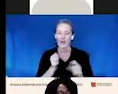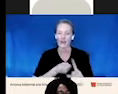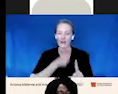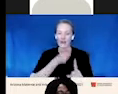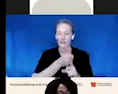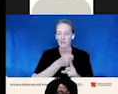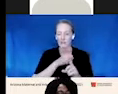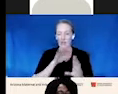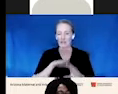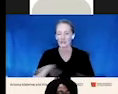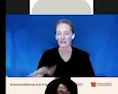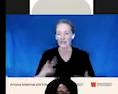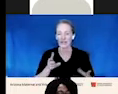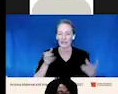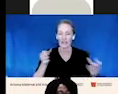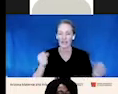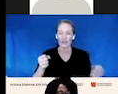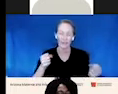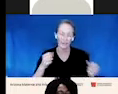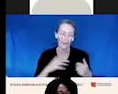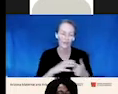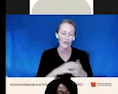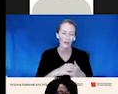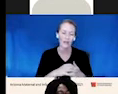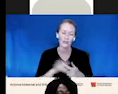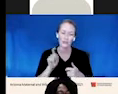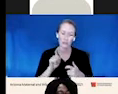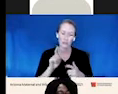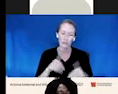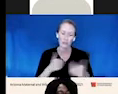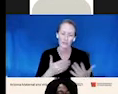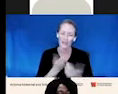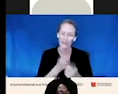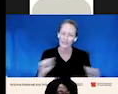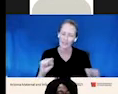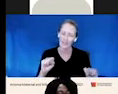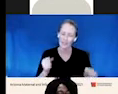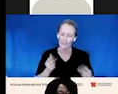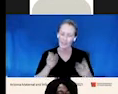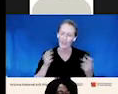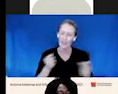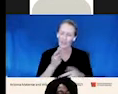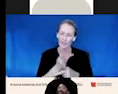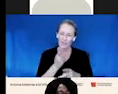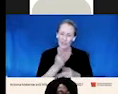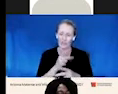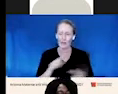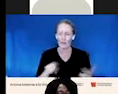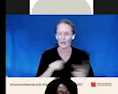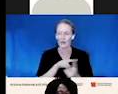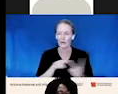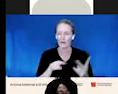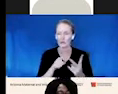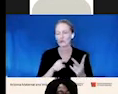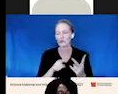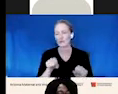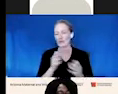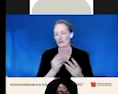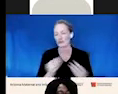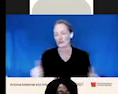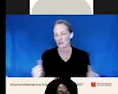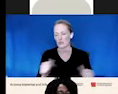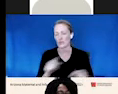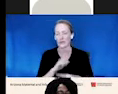considered in delivering culturally safe healthcare. So moving forward, I talked about two potential solutions, but also increased